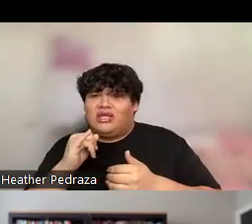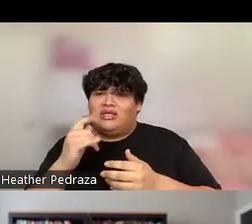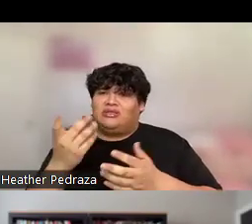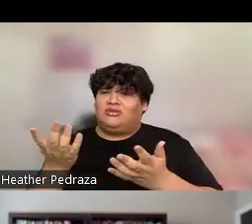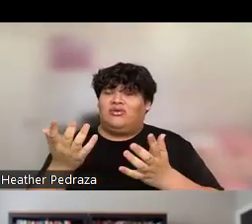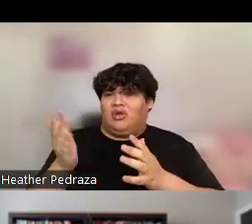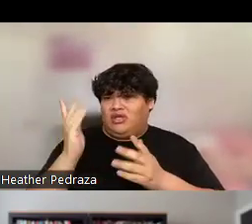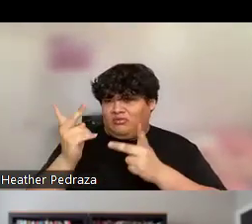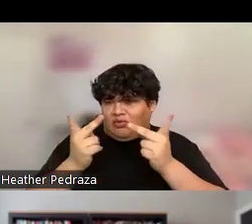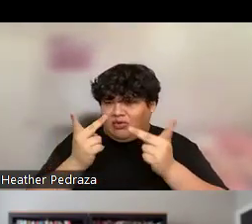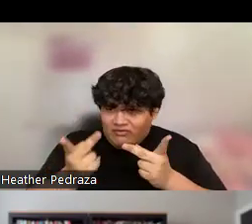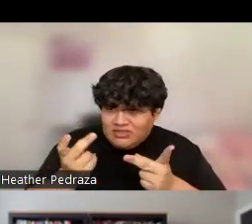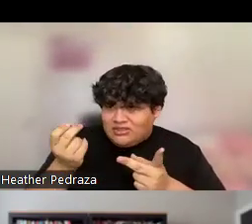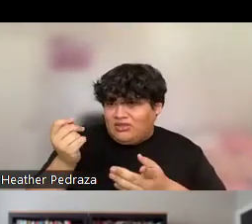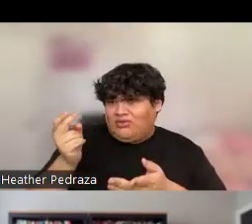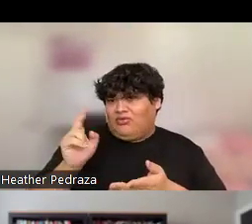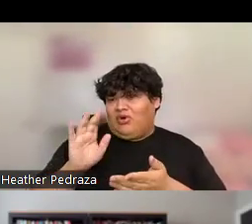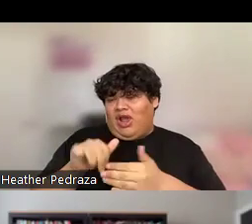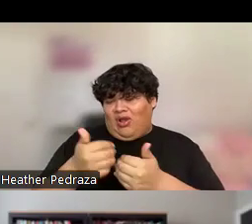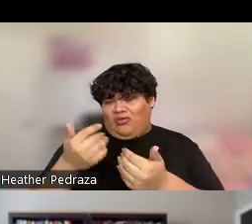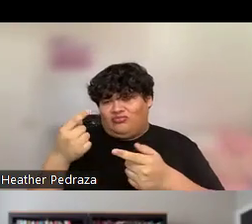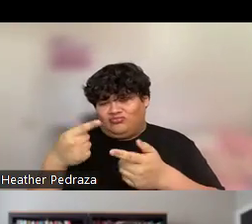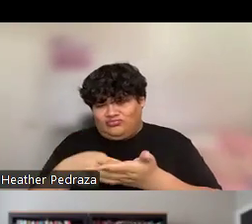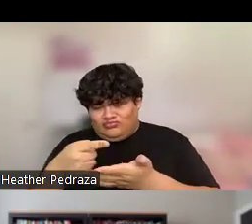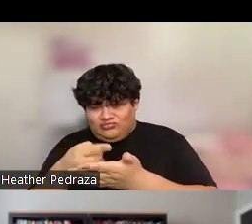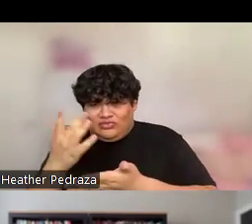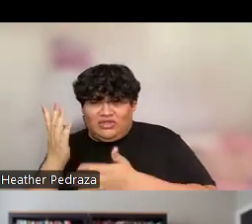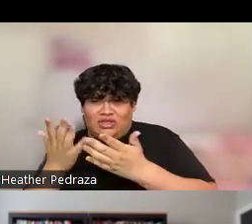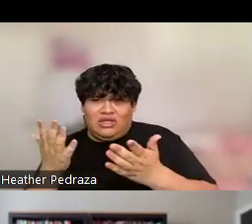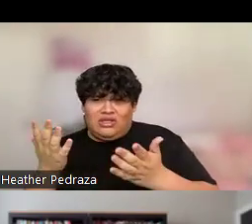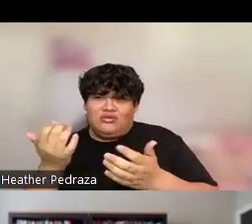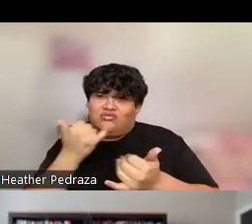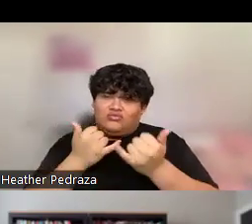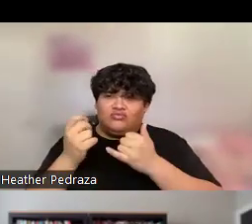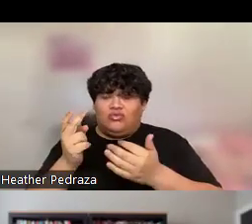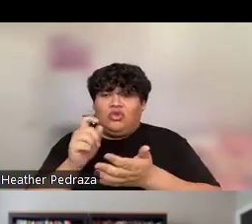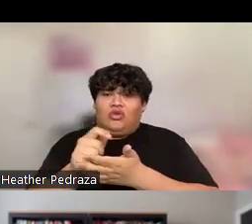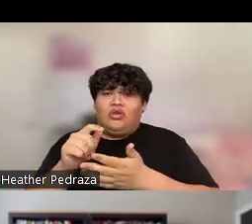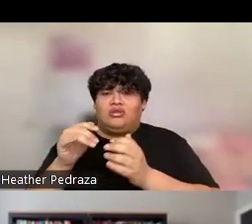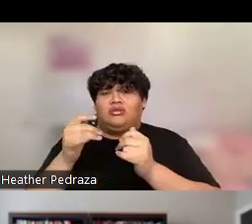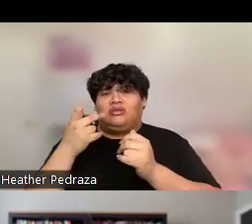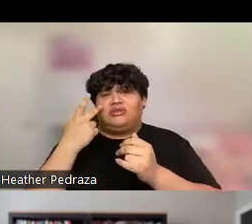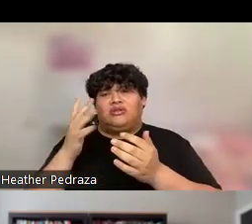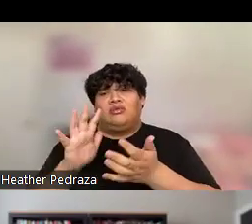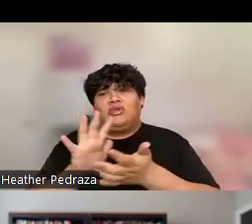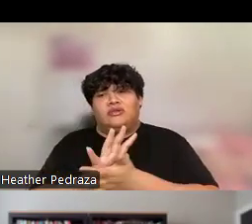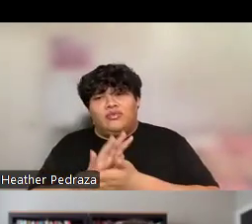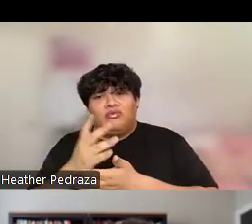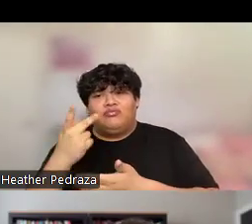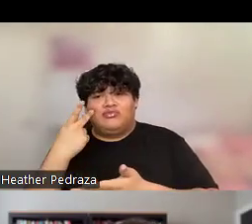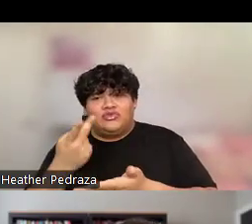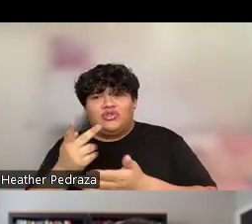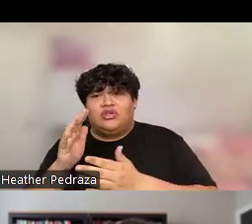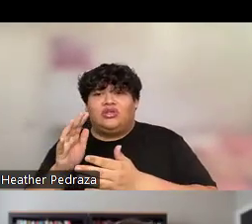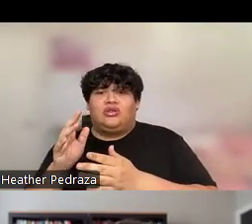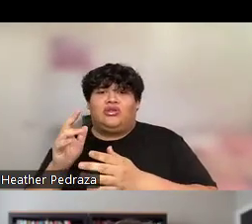what those updates and refinements look like and how helpful they are, as opposed to being sort of a static document that would just sit on a